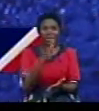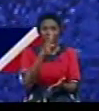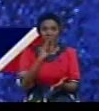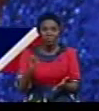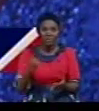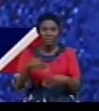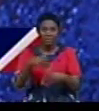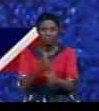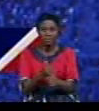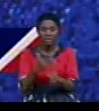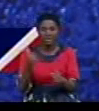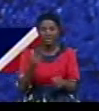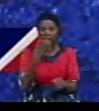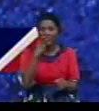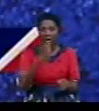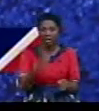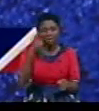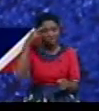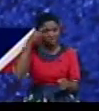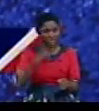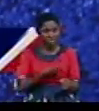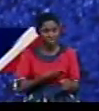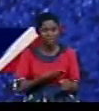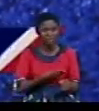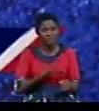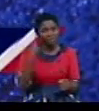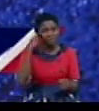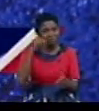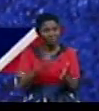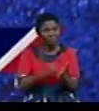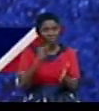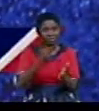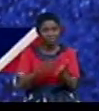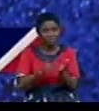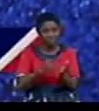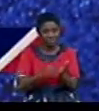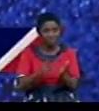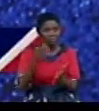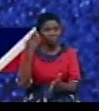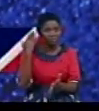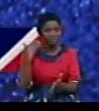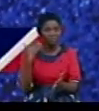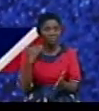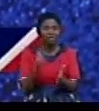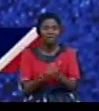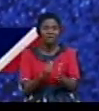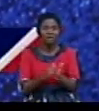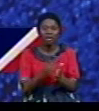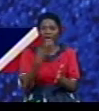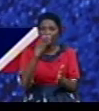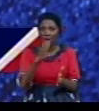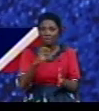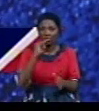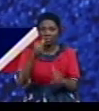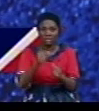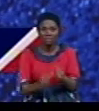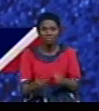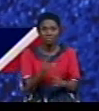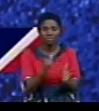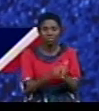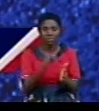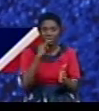is written because say this everyone that hangeth on a tree look at verse 14